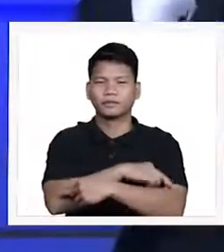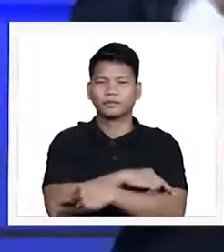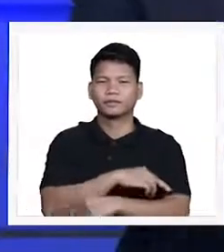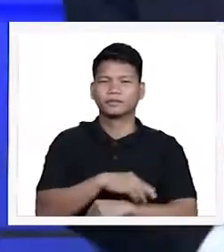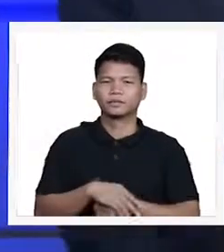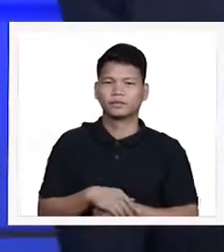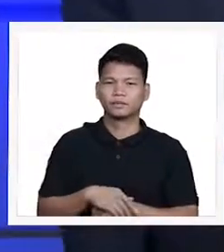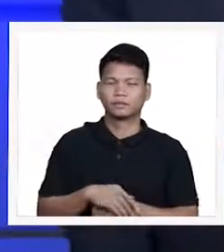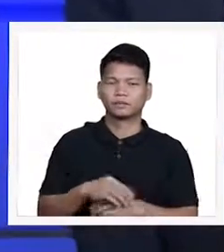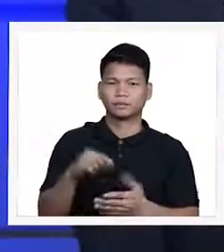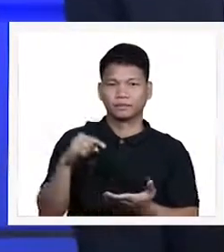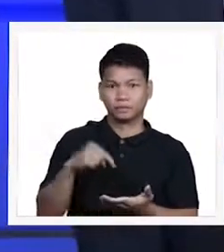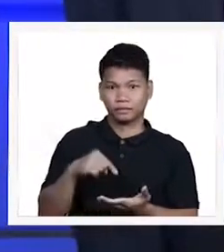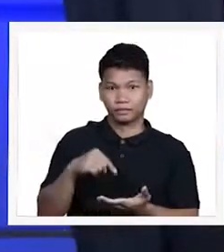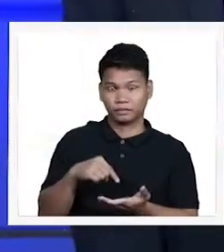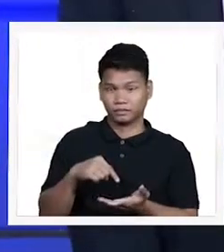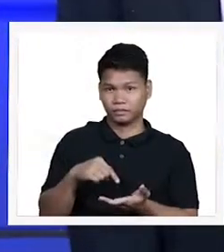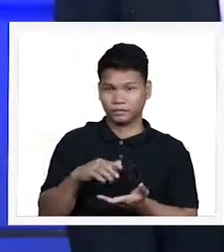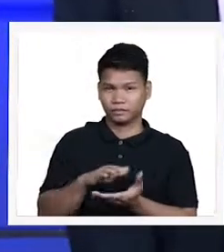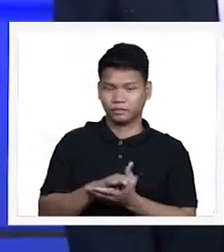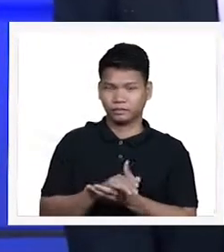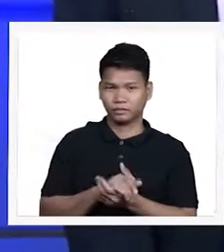kung ito po ang inyong